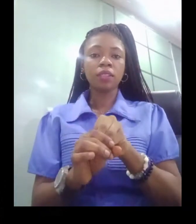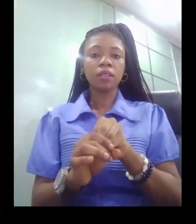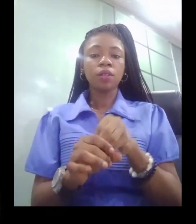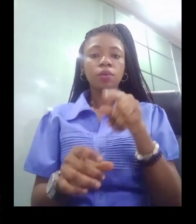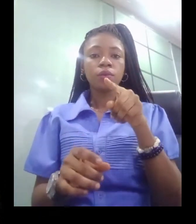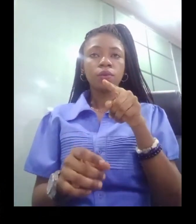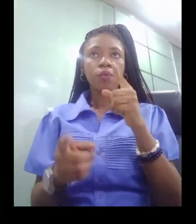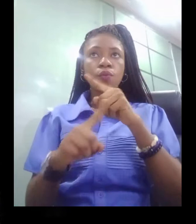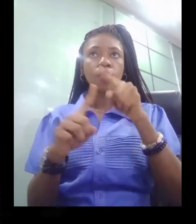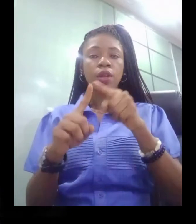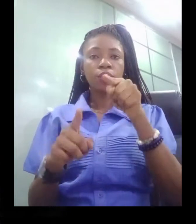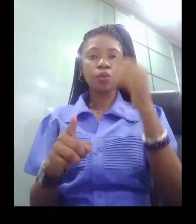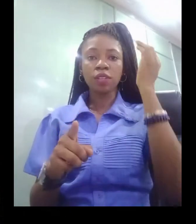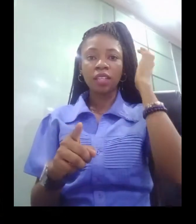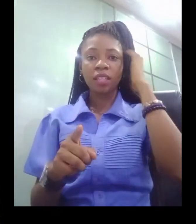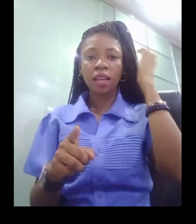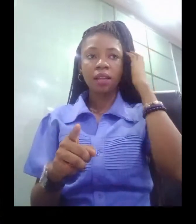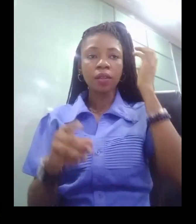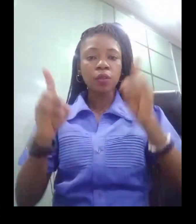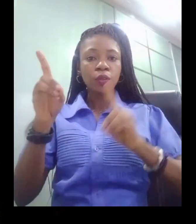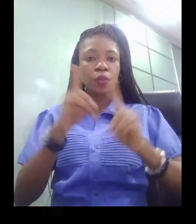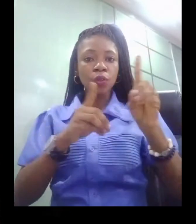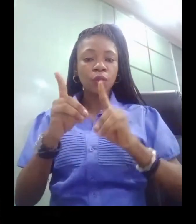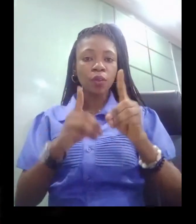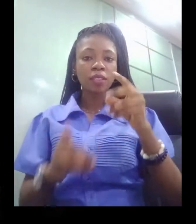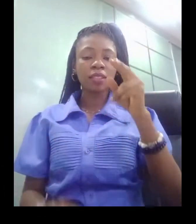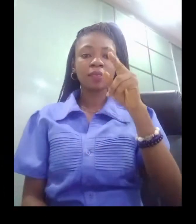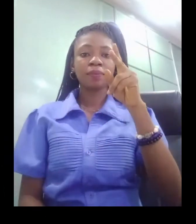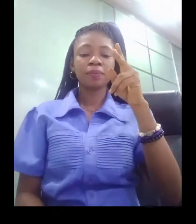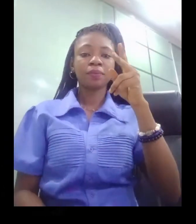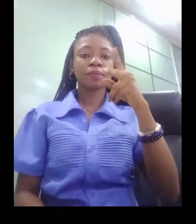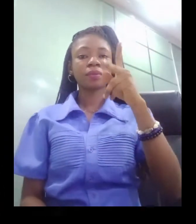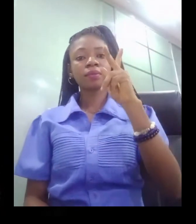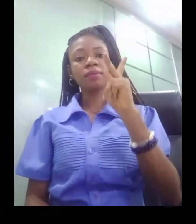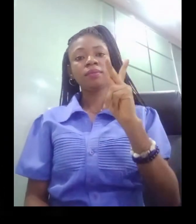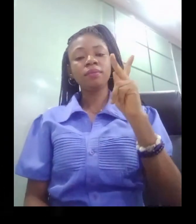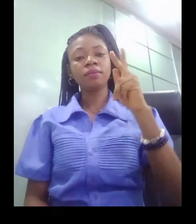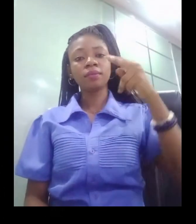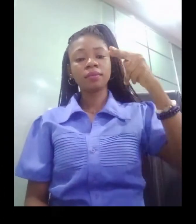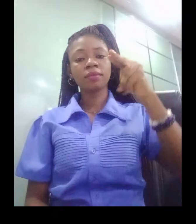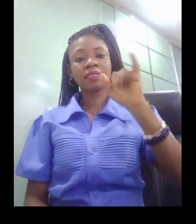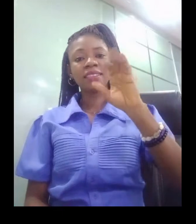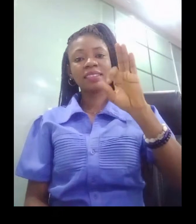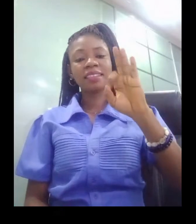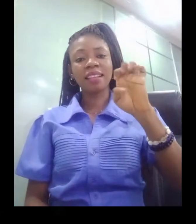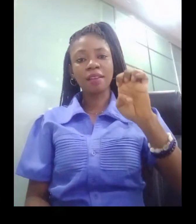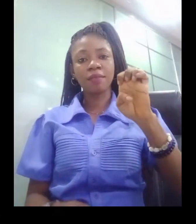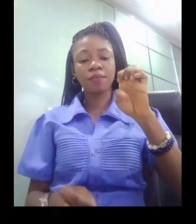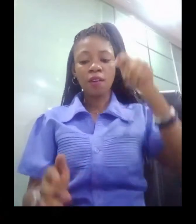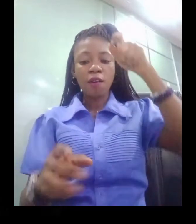does a knife cut objects because it is called